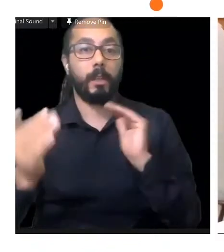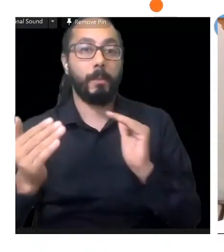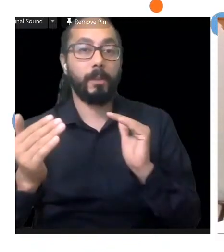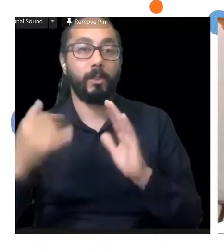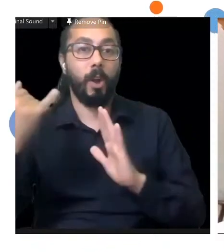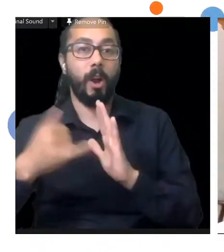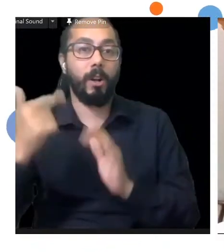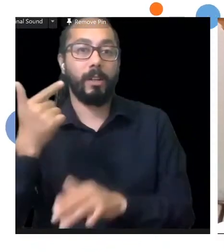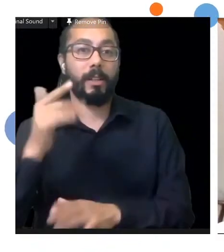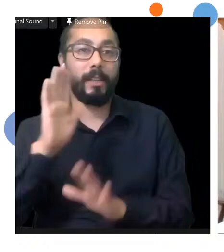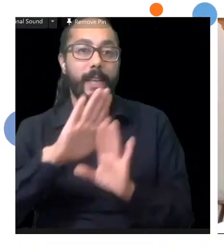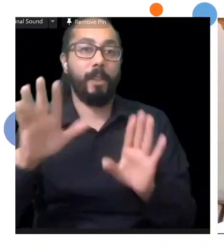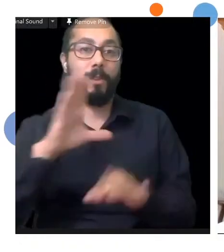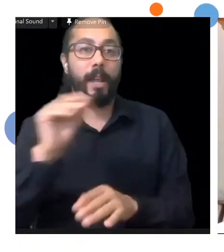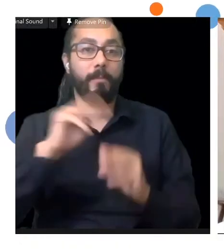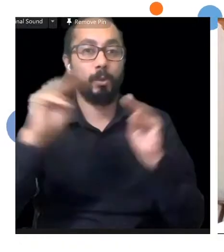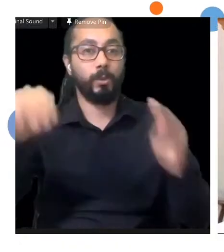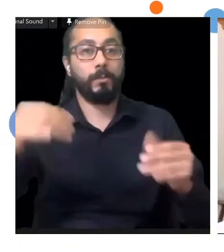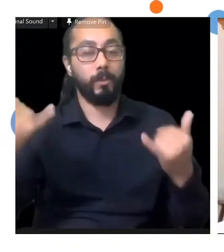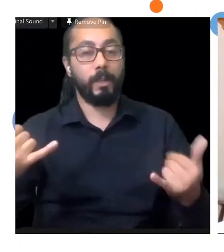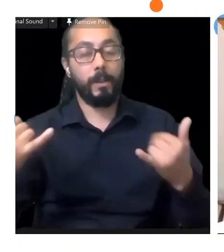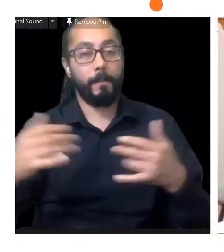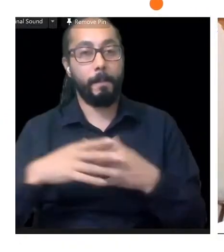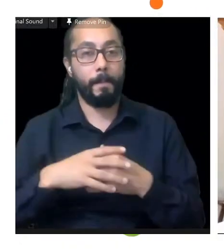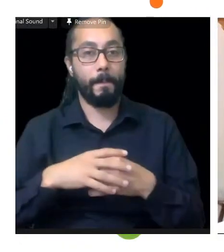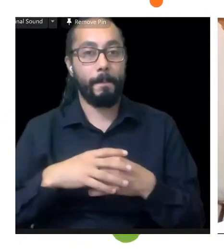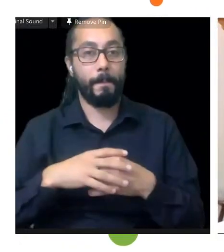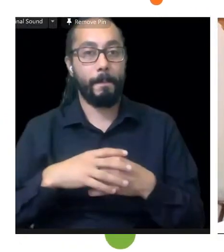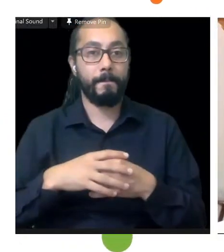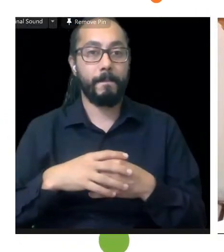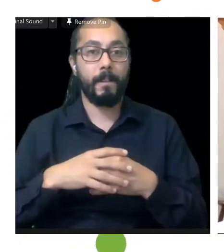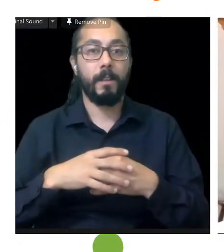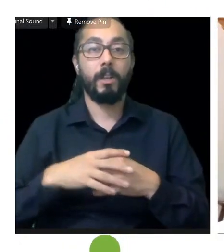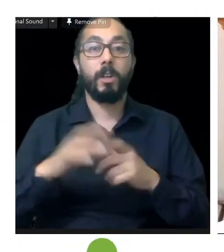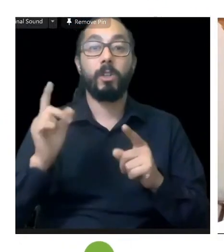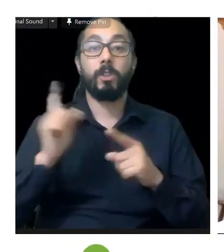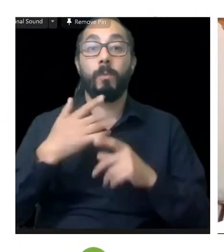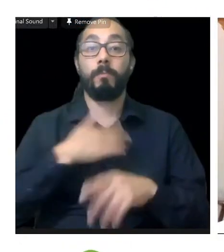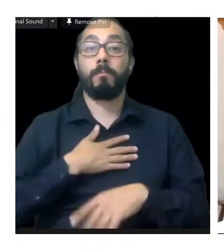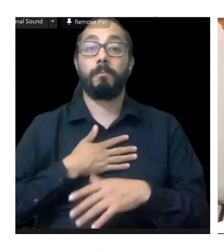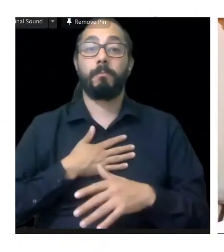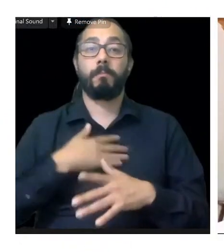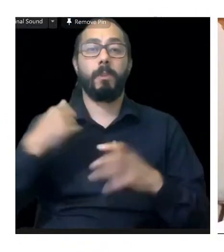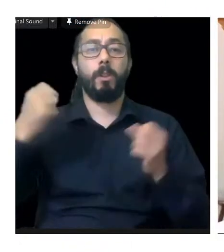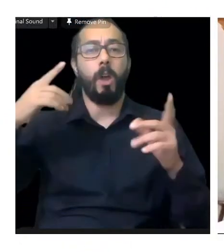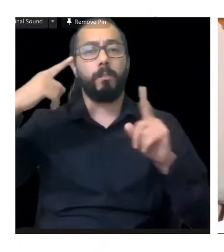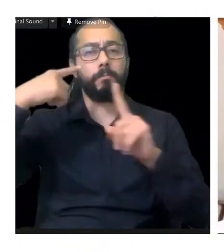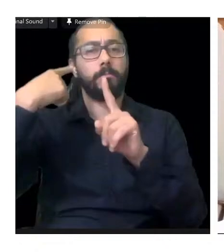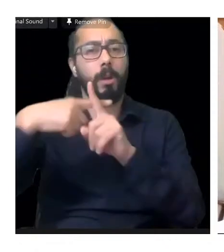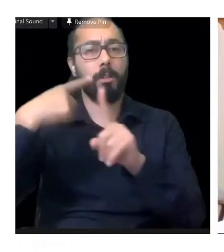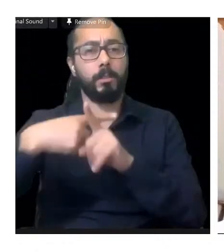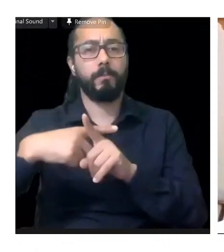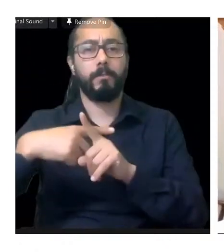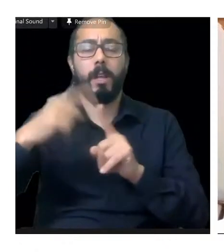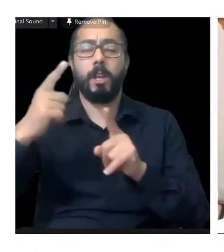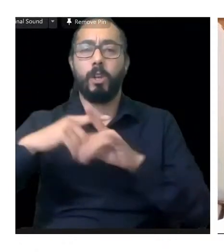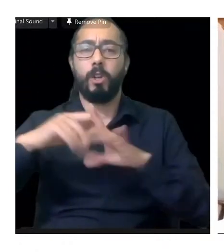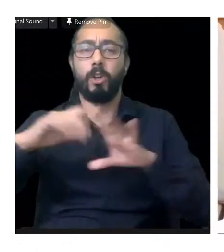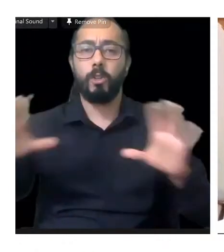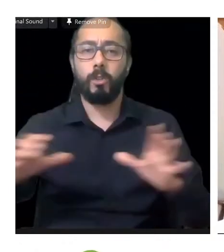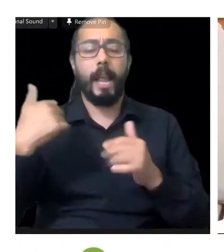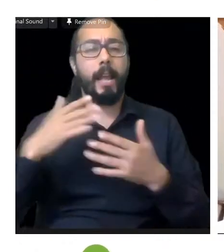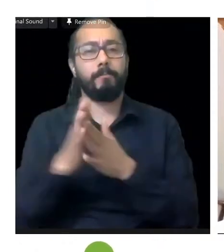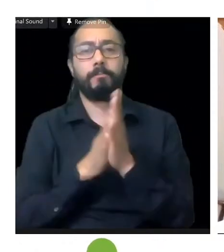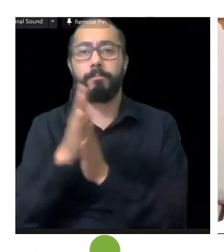now. But I take away a lot of hope, a lot of encouragement, and a lot of enthusiasm